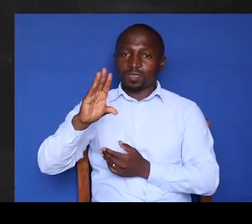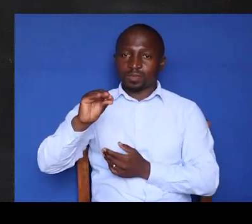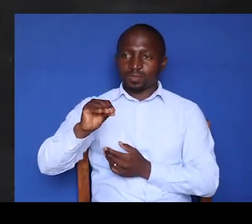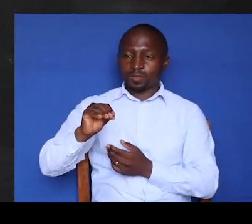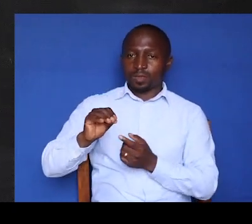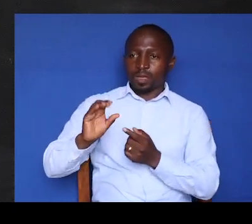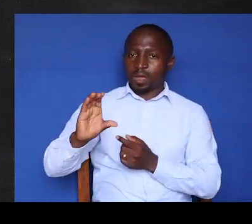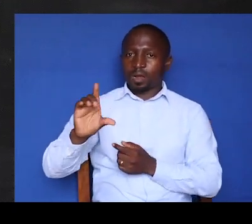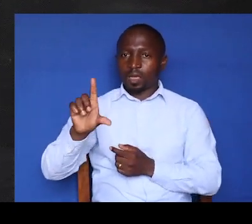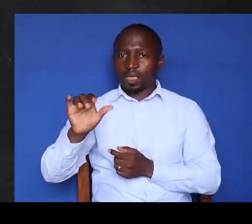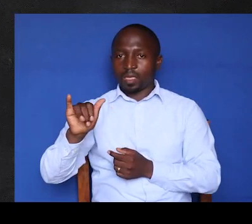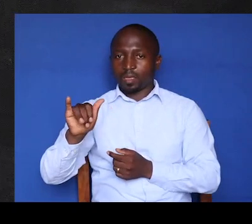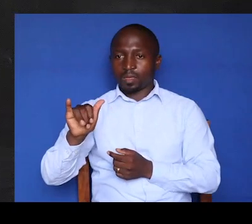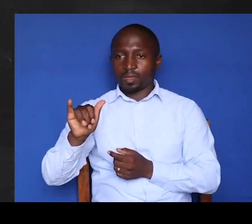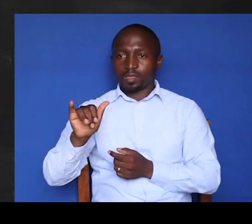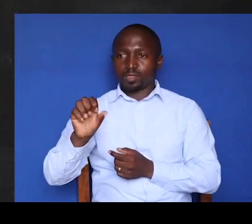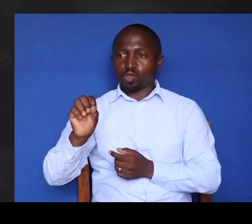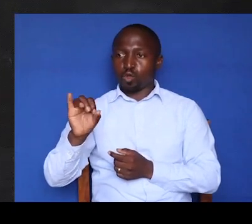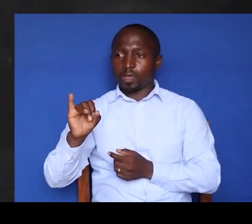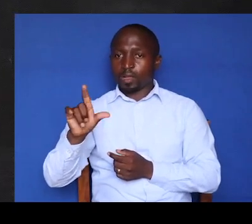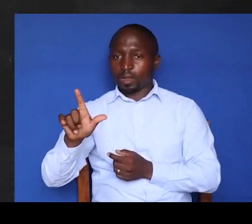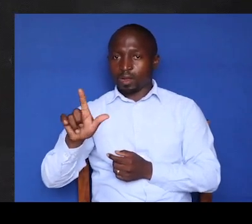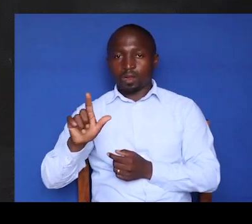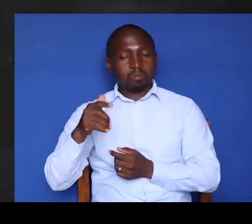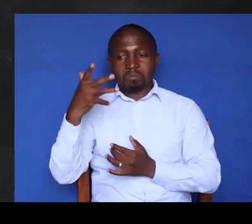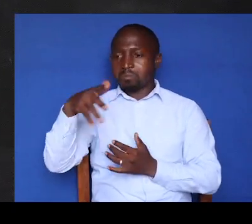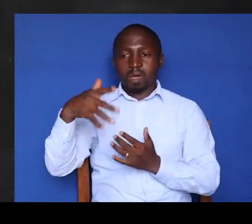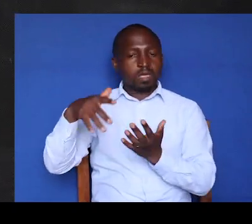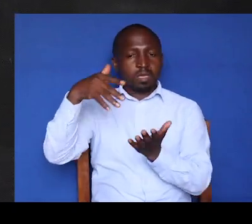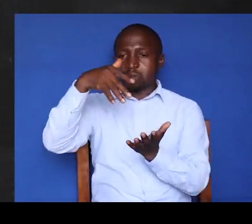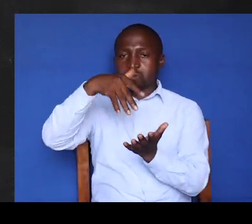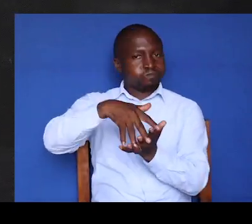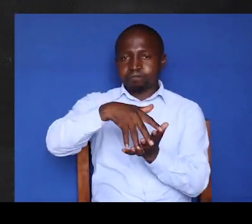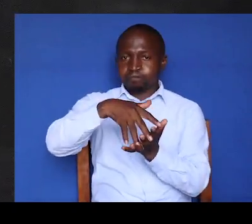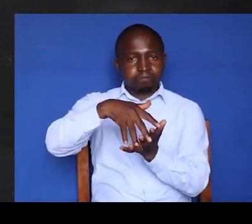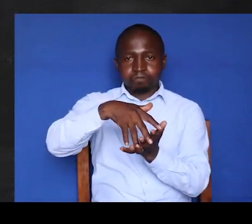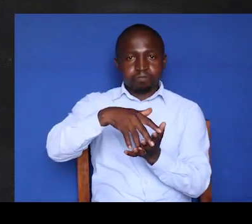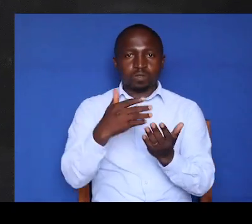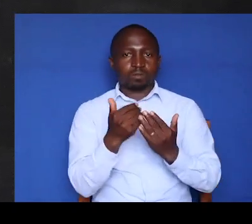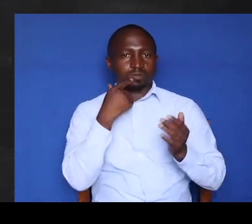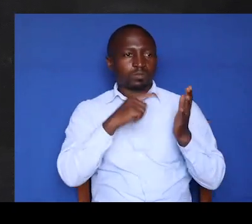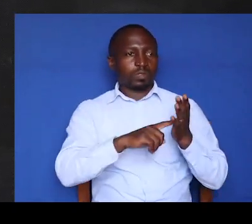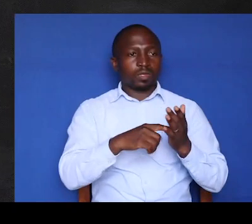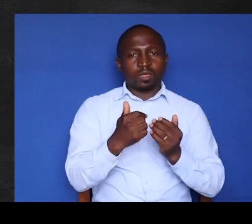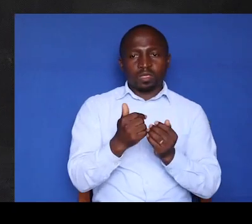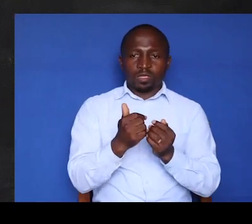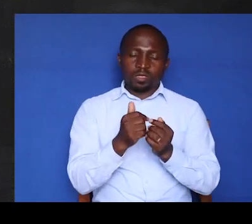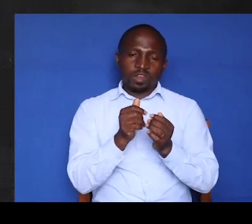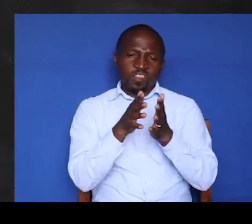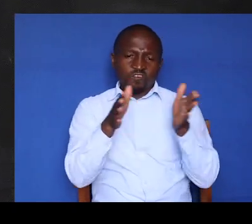Clay soil naturally impermeable by having much smaller pore